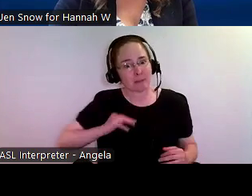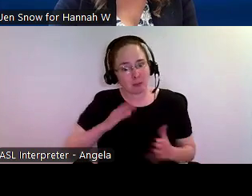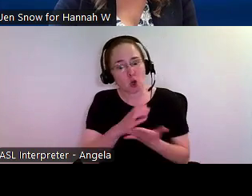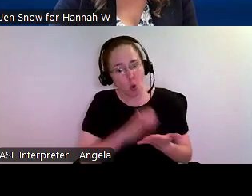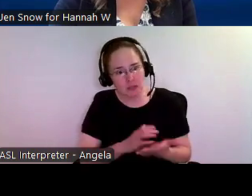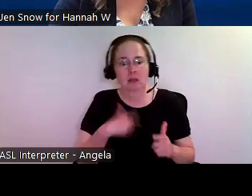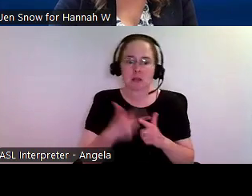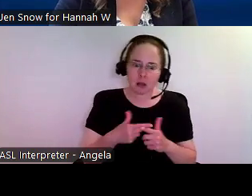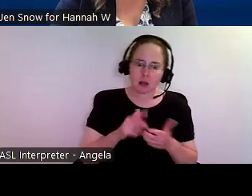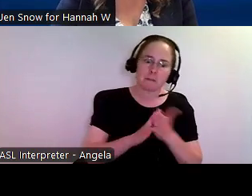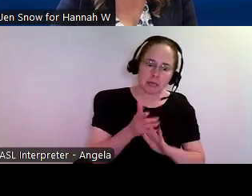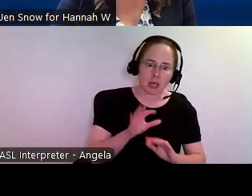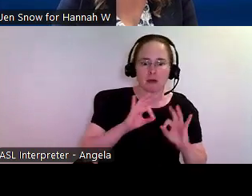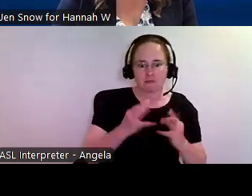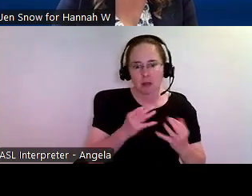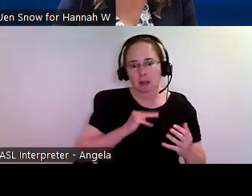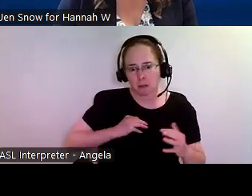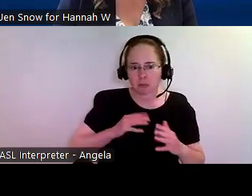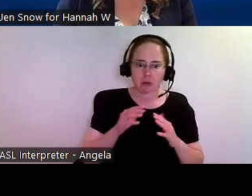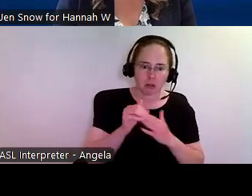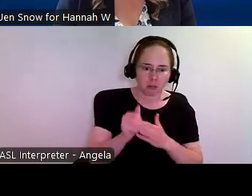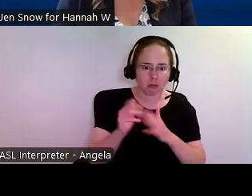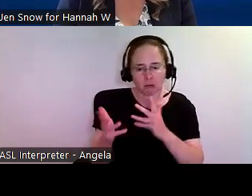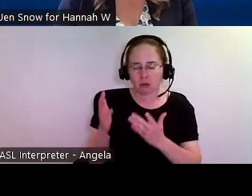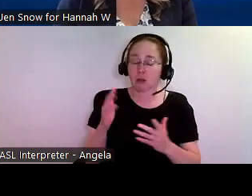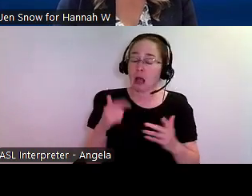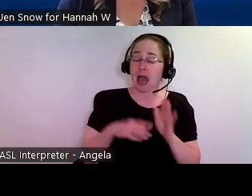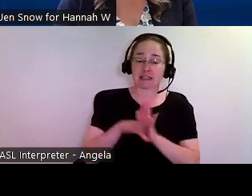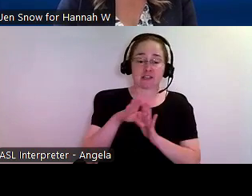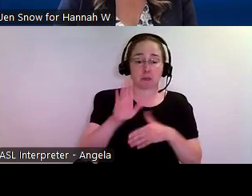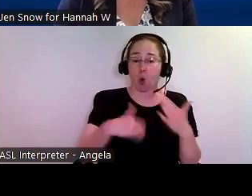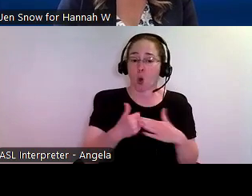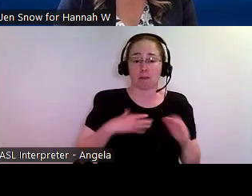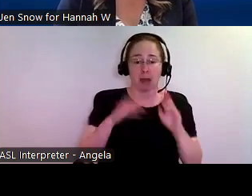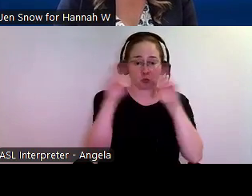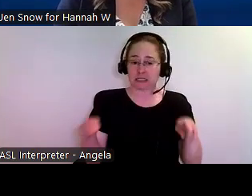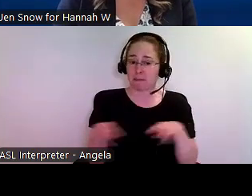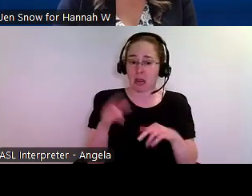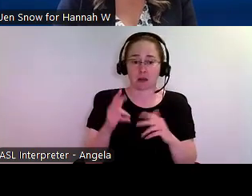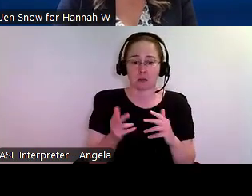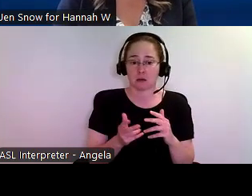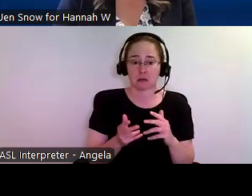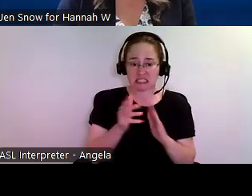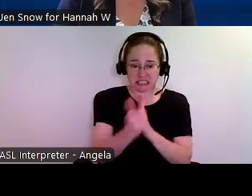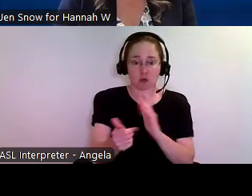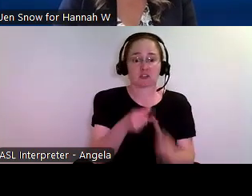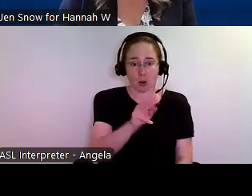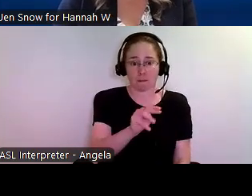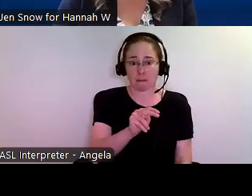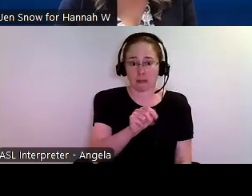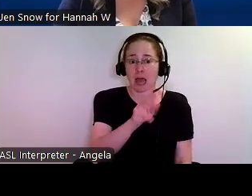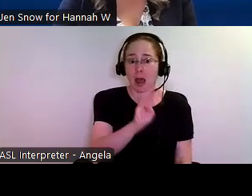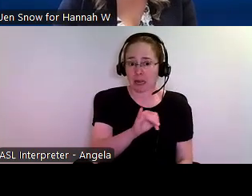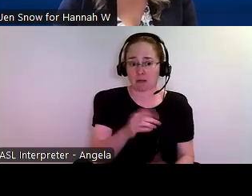family member. So I ended up developing all of my resume building skills from NAMI. Like, just